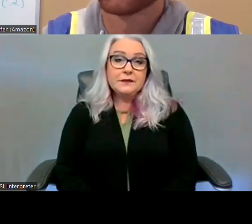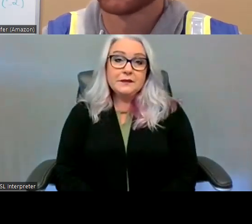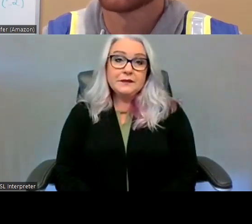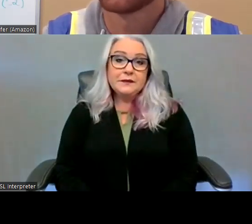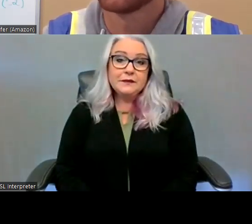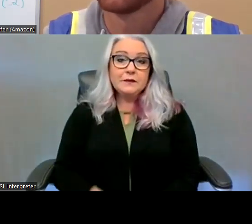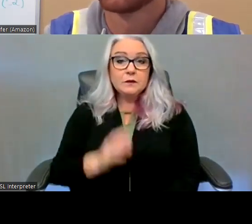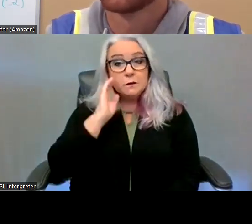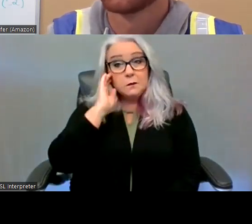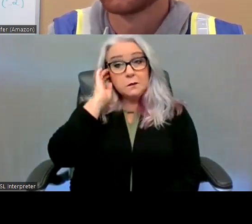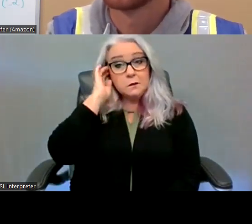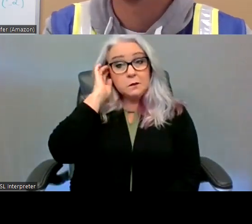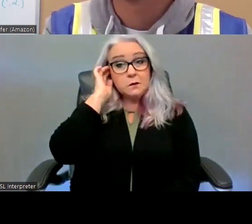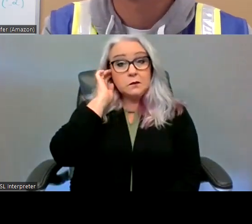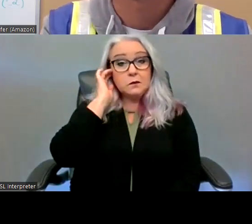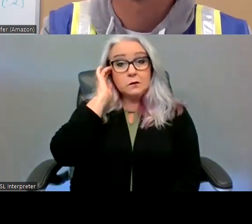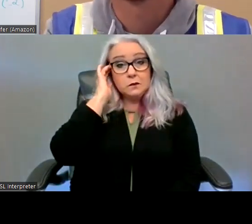Go on to the next slide.